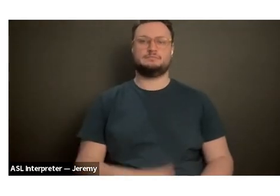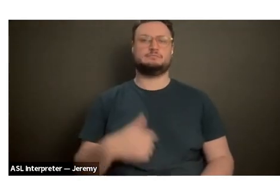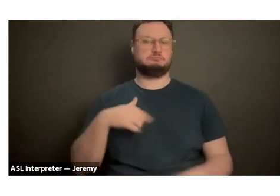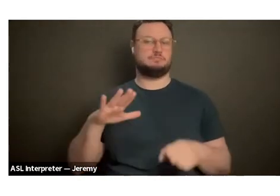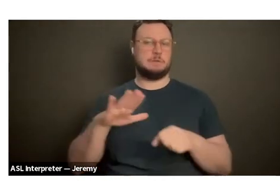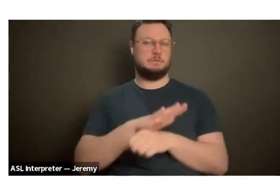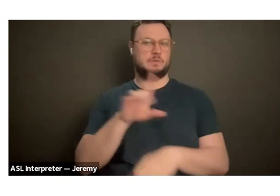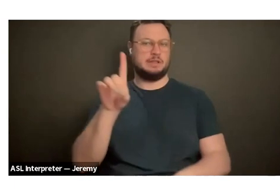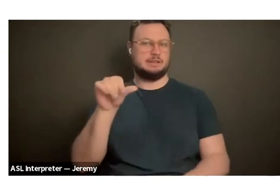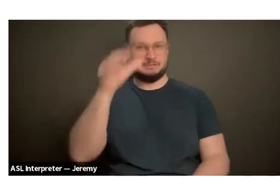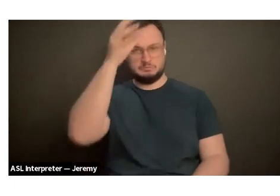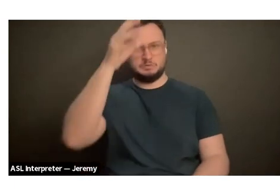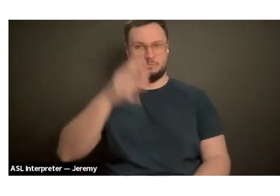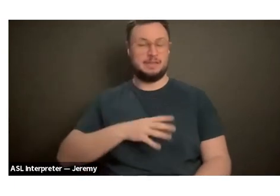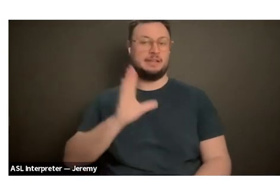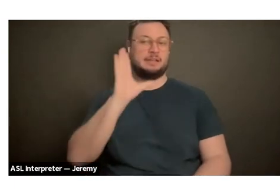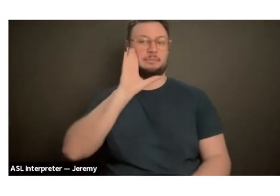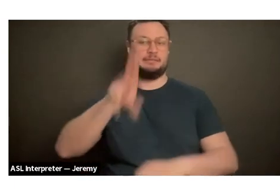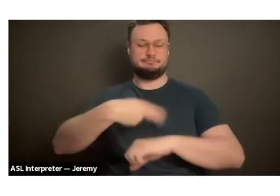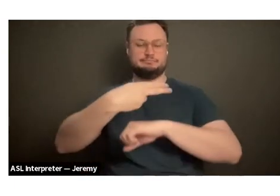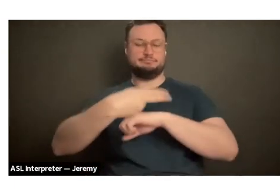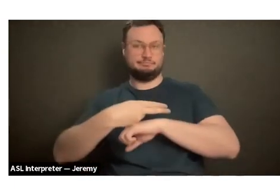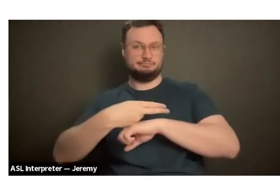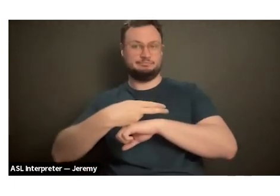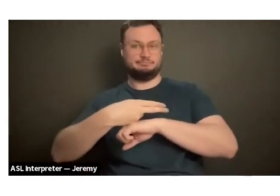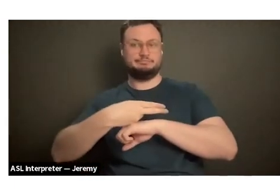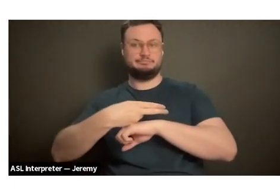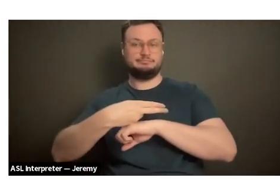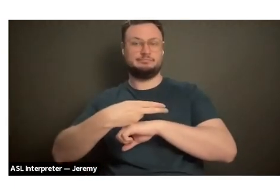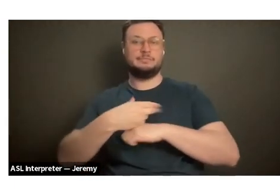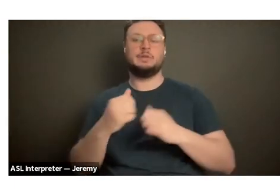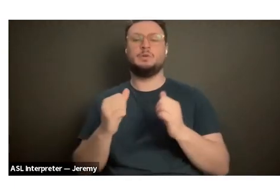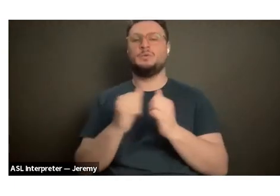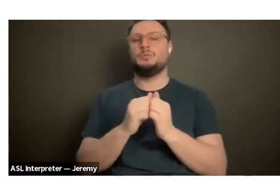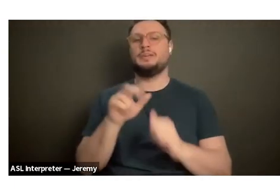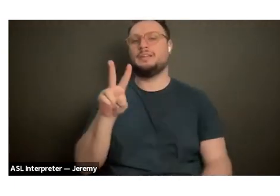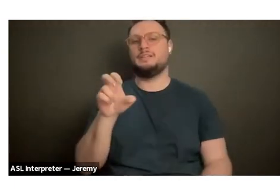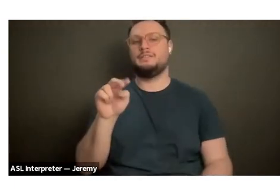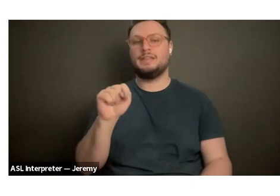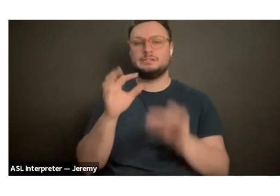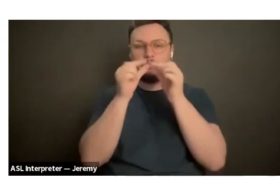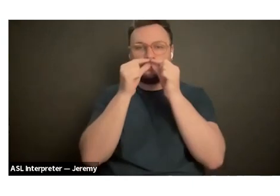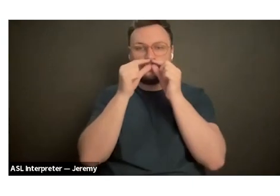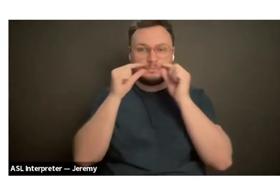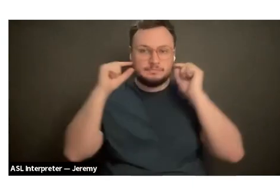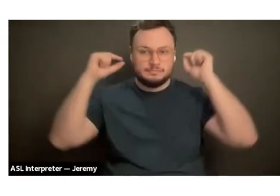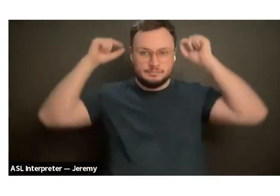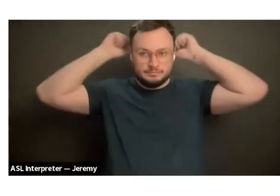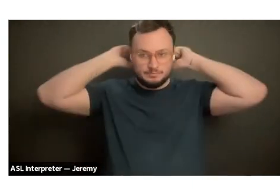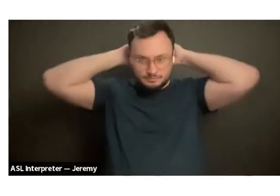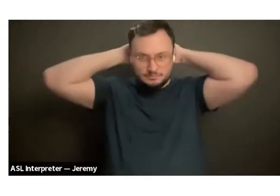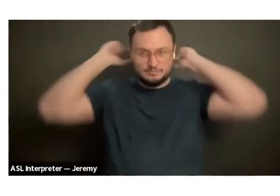man. I'm currently laying horizontally in bed. I have a ventilator mask over my nose, and I'm wearing an